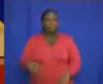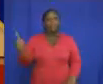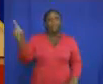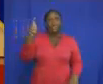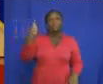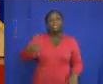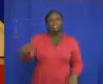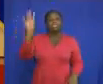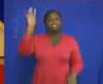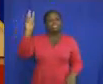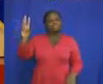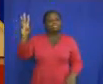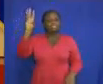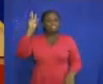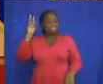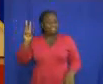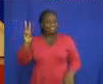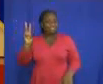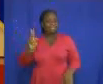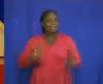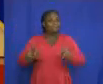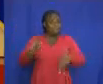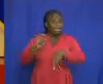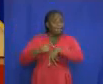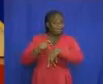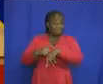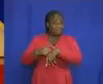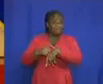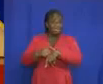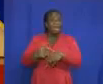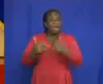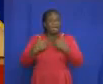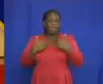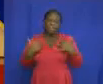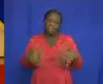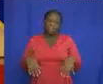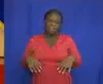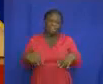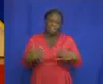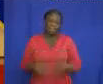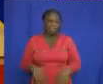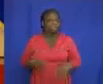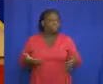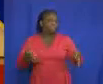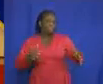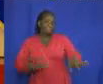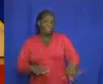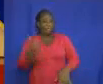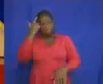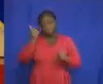176 more persons in that time have also unfortunately lost their lives to COVID-19.